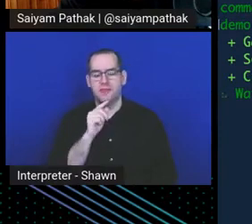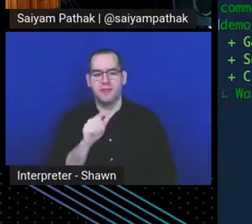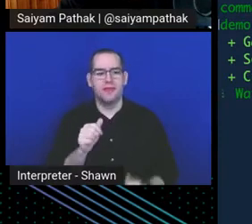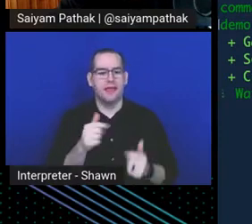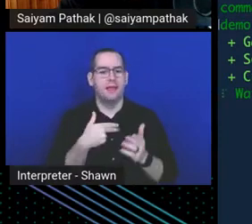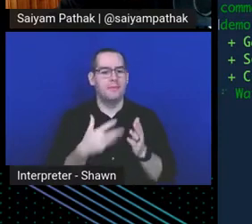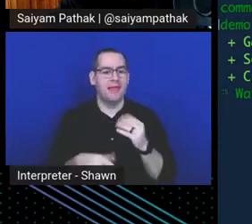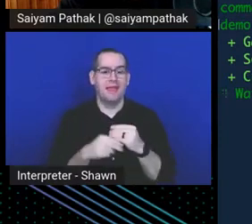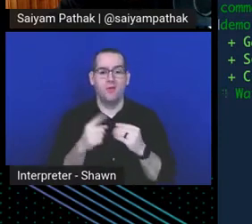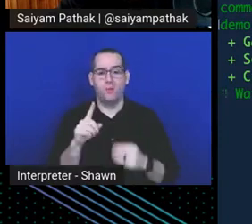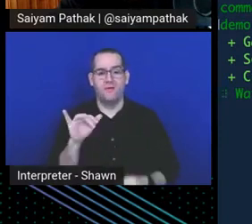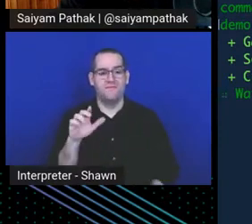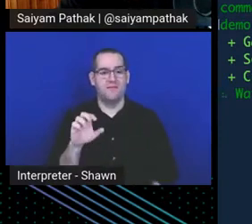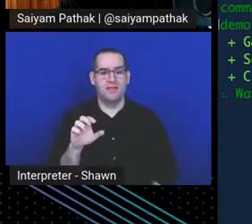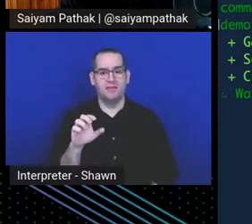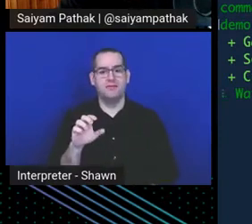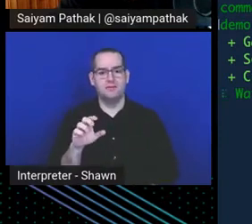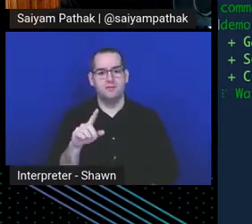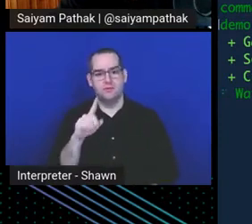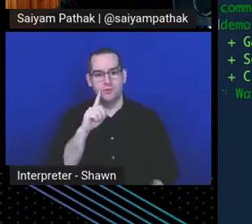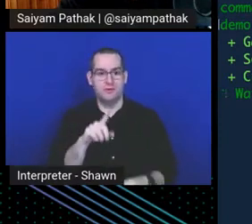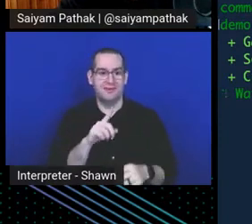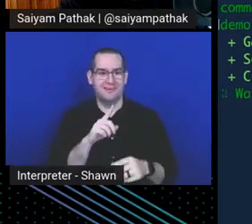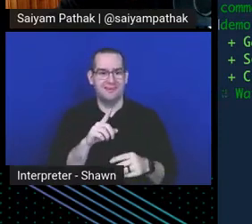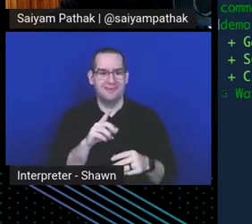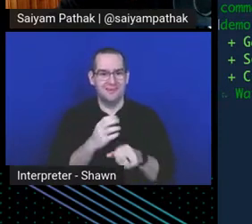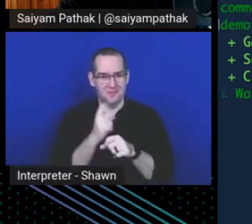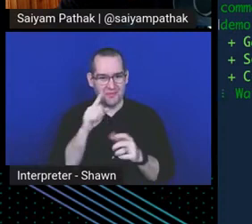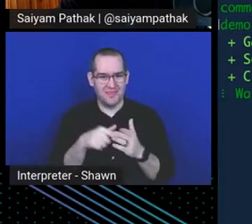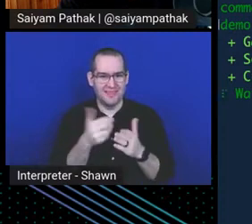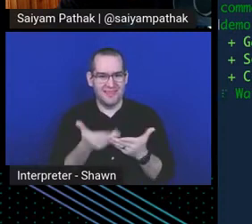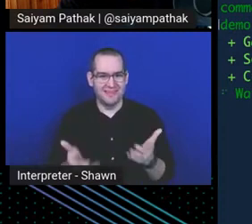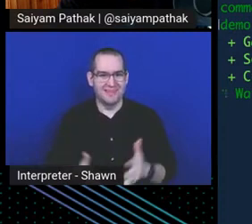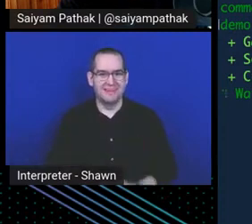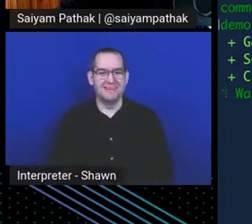a one firewall rule, which I know is required for this particular thing.